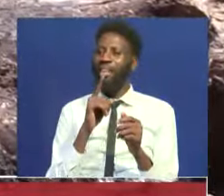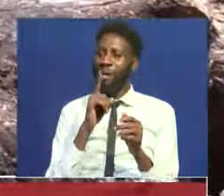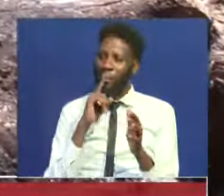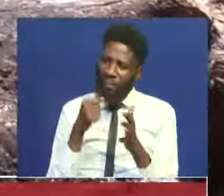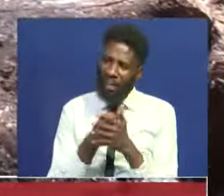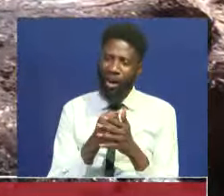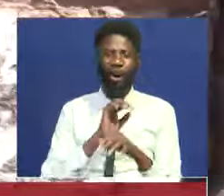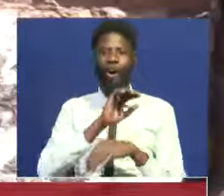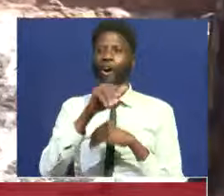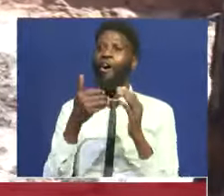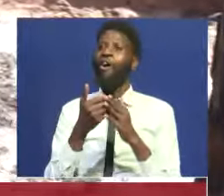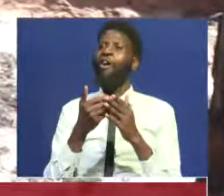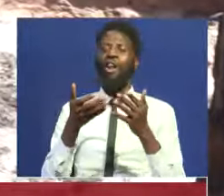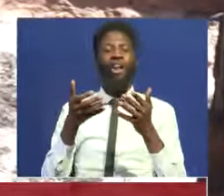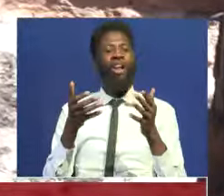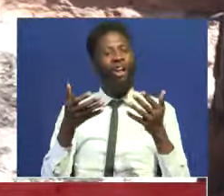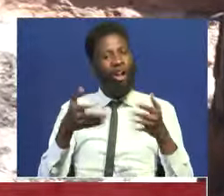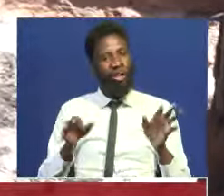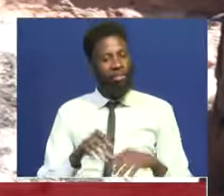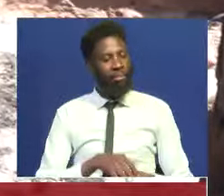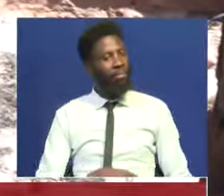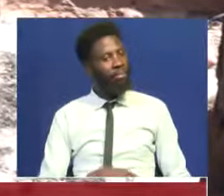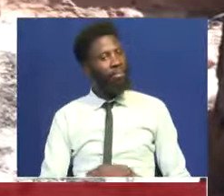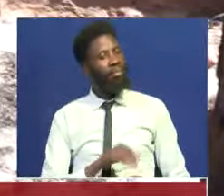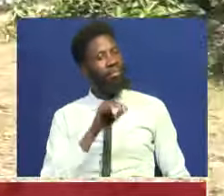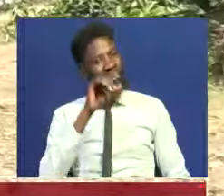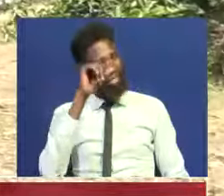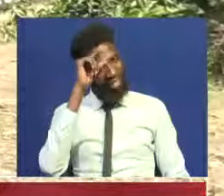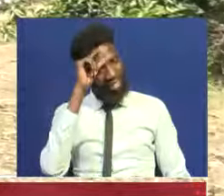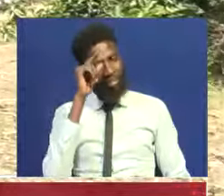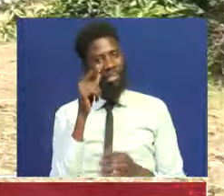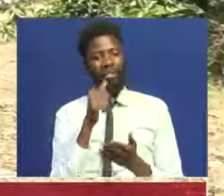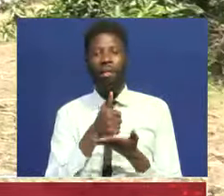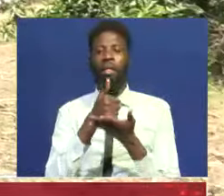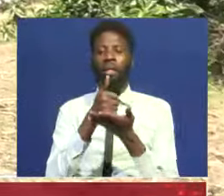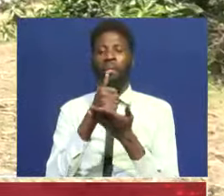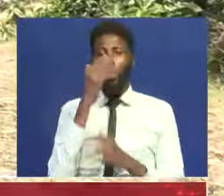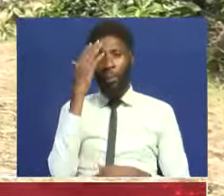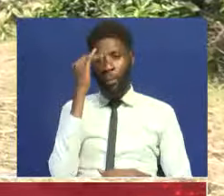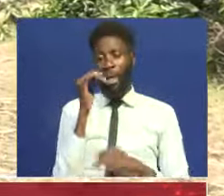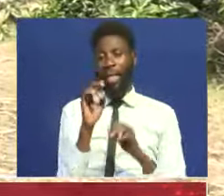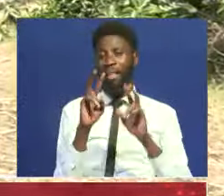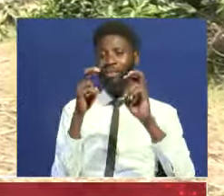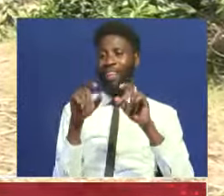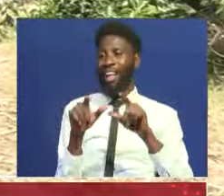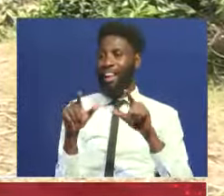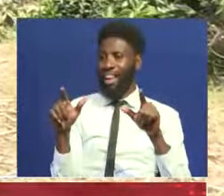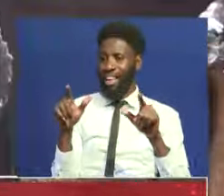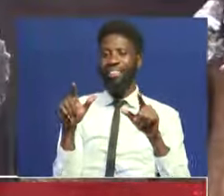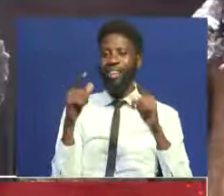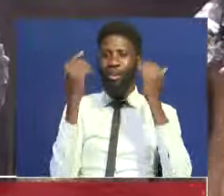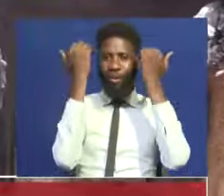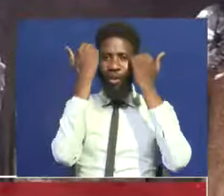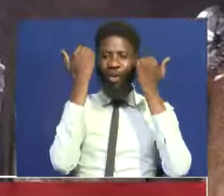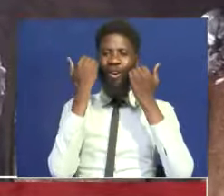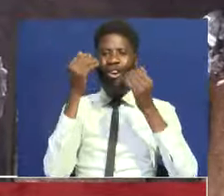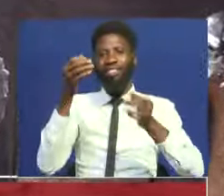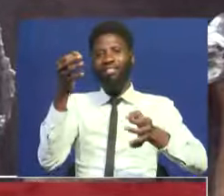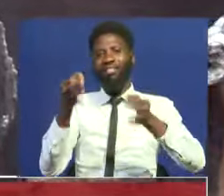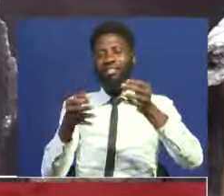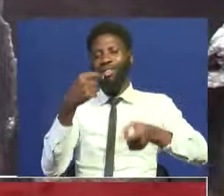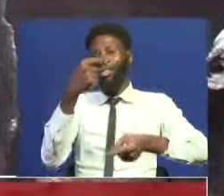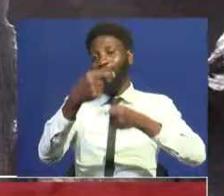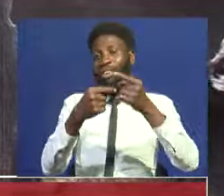relevant authority to come to their aid, noting that the land issue is still in court and are wondering why there was no eviction